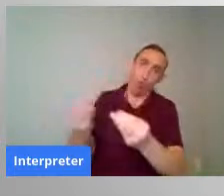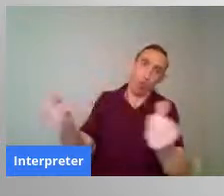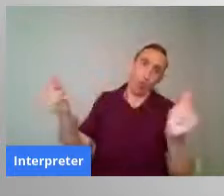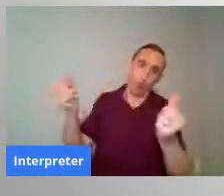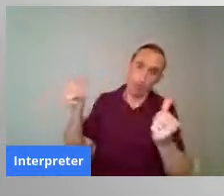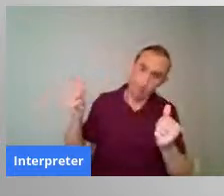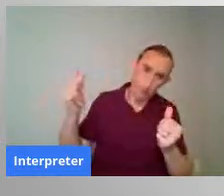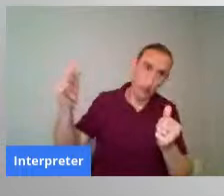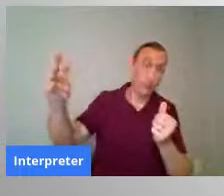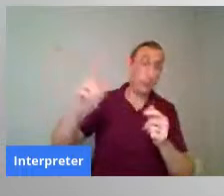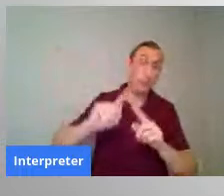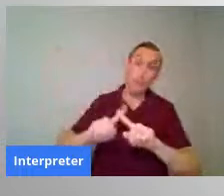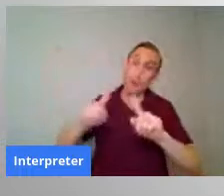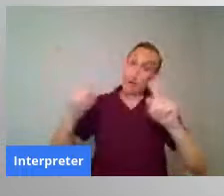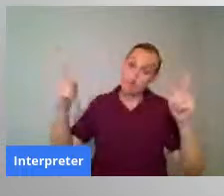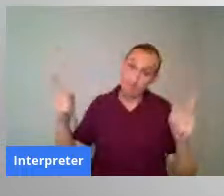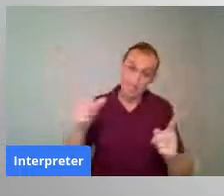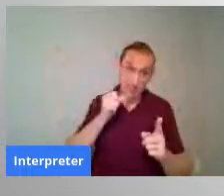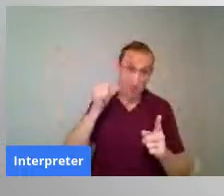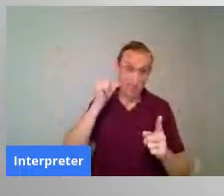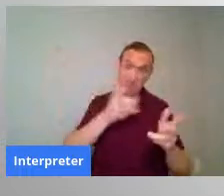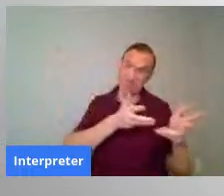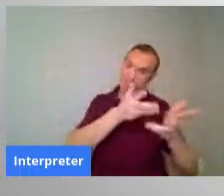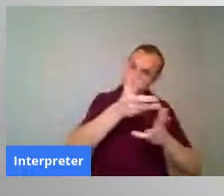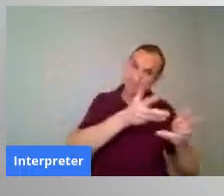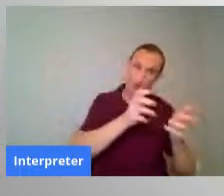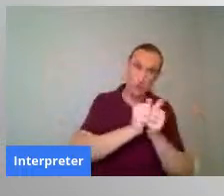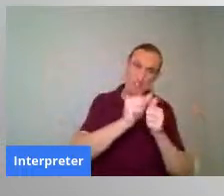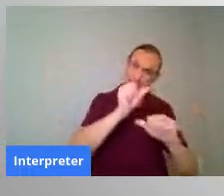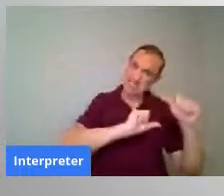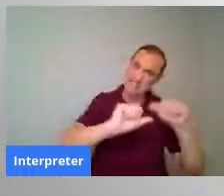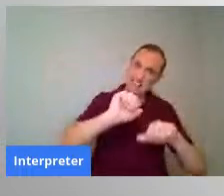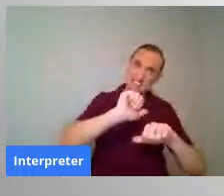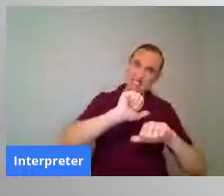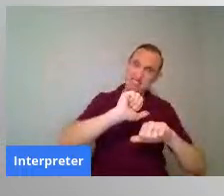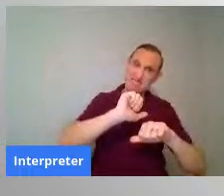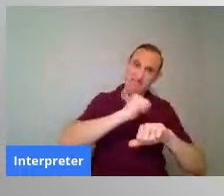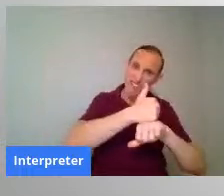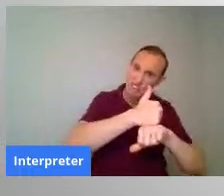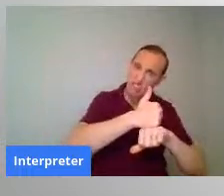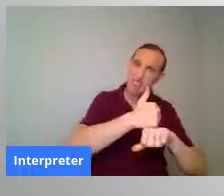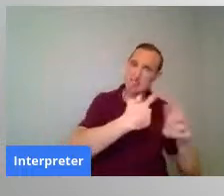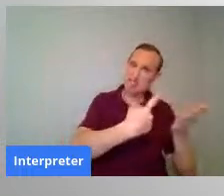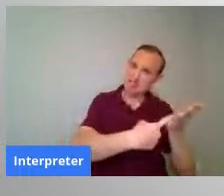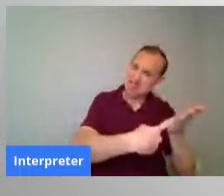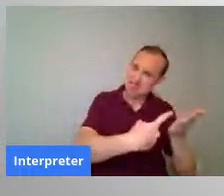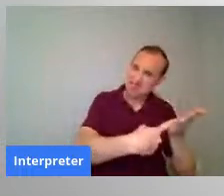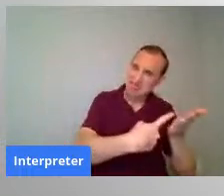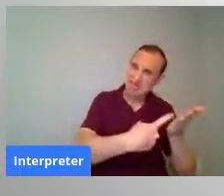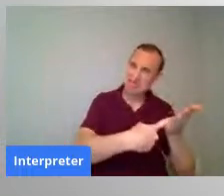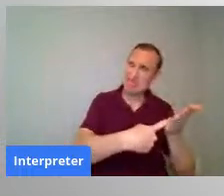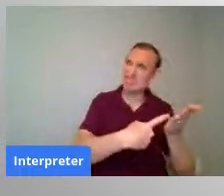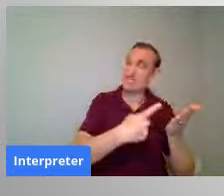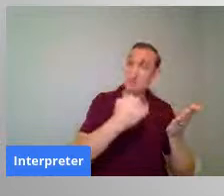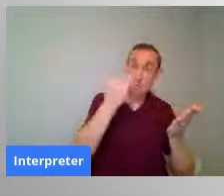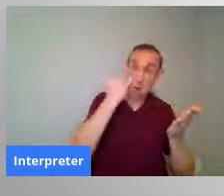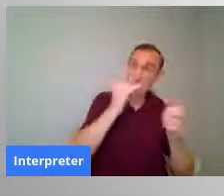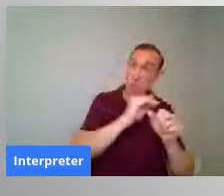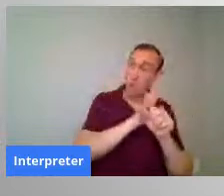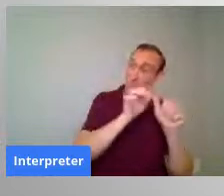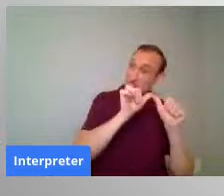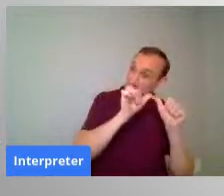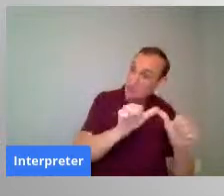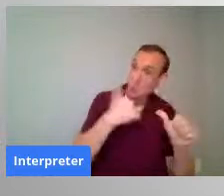yesterday's conversation with the Science Foundation just kind of knocked me back into reality, which is we may still